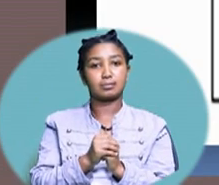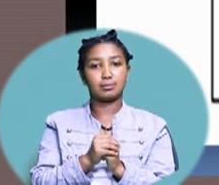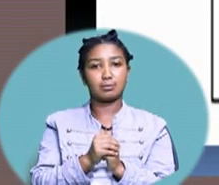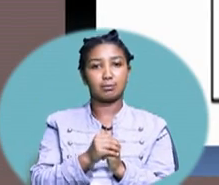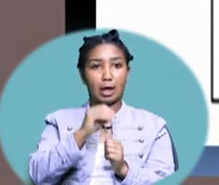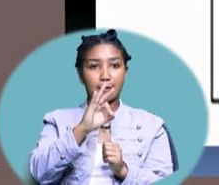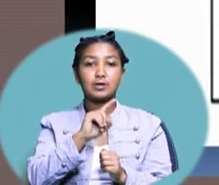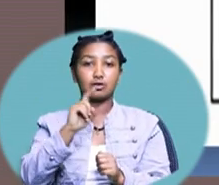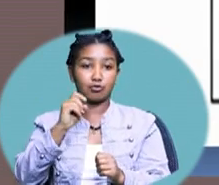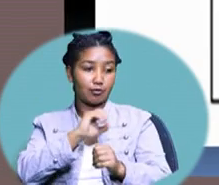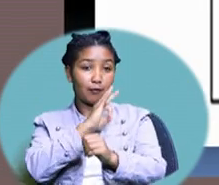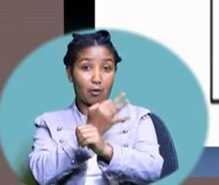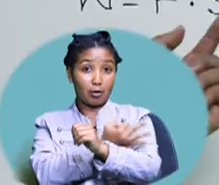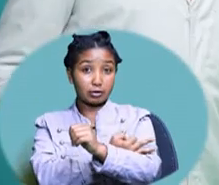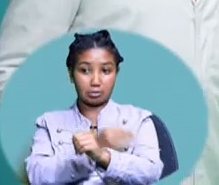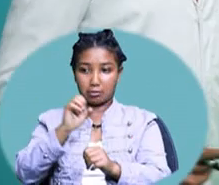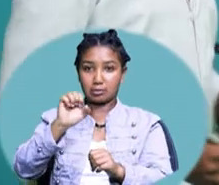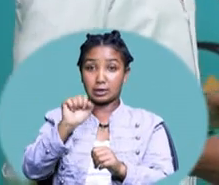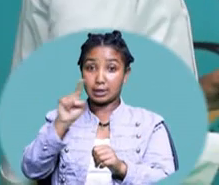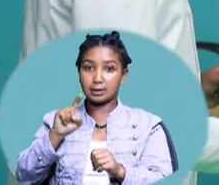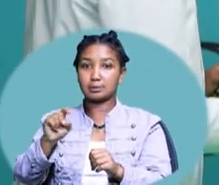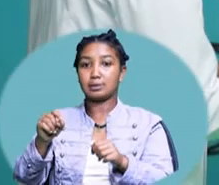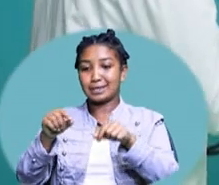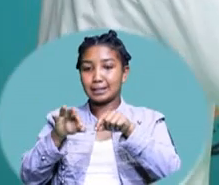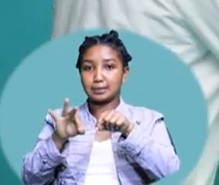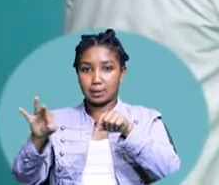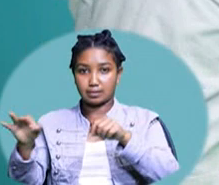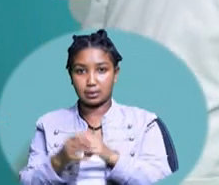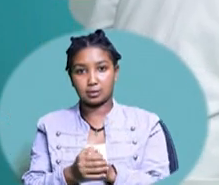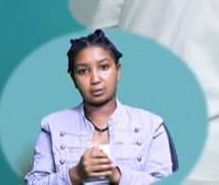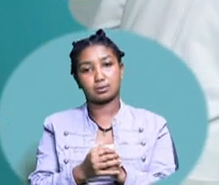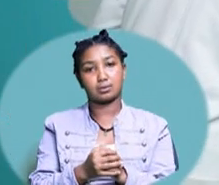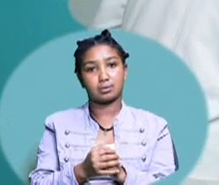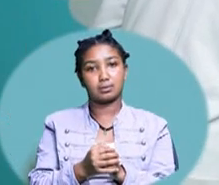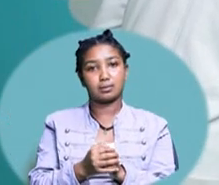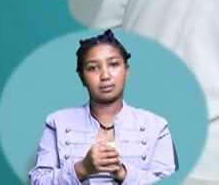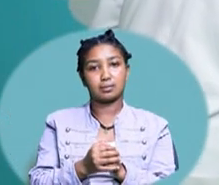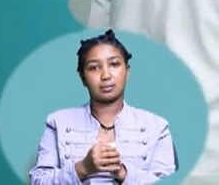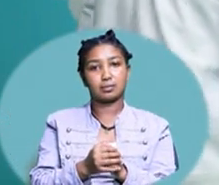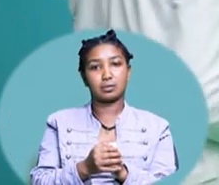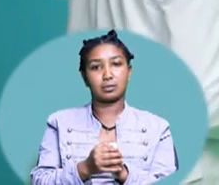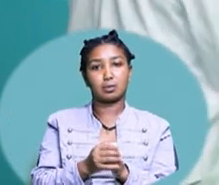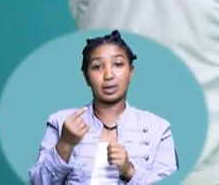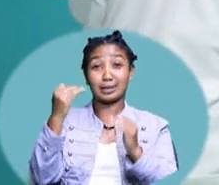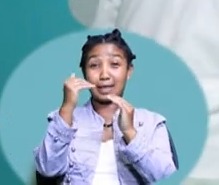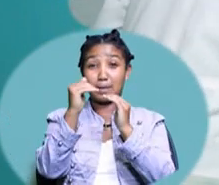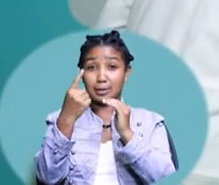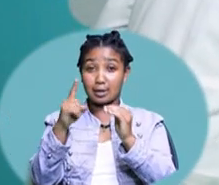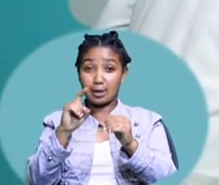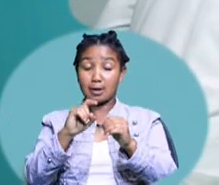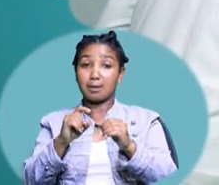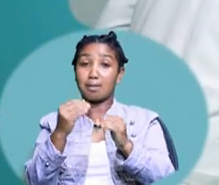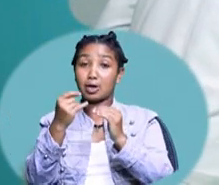where F is force and S is displacement. When we try to determine the magnitude of force,